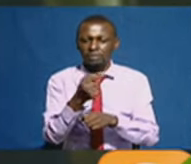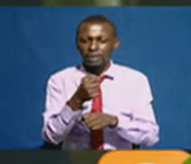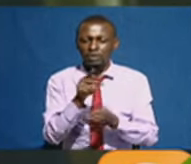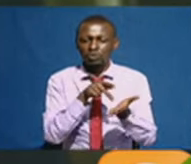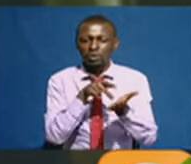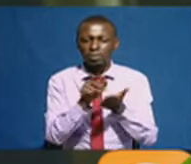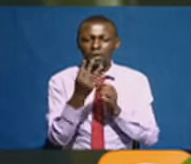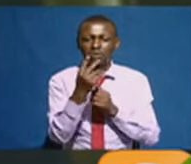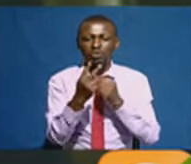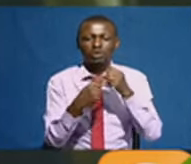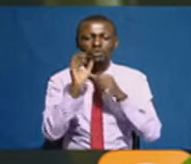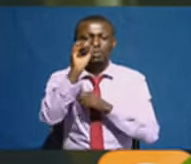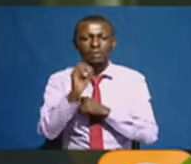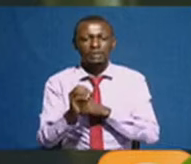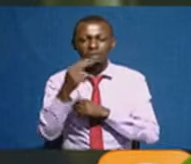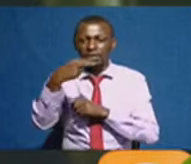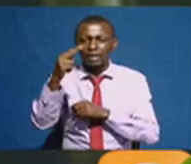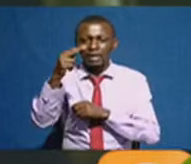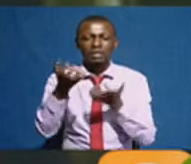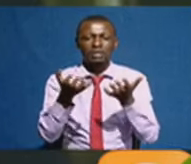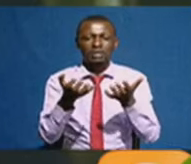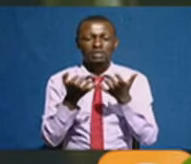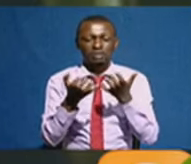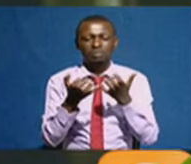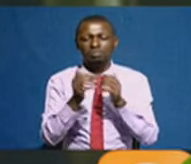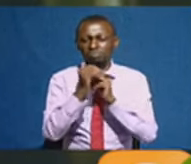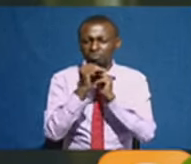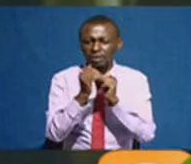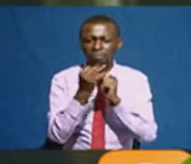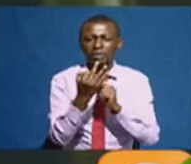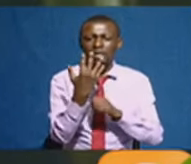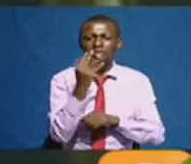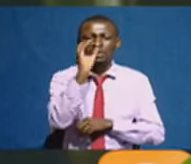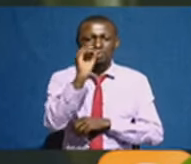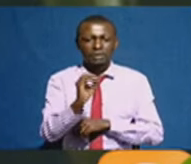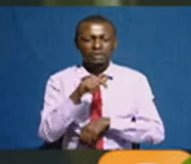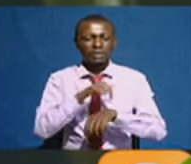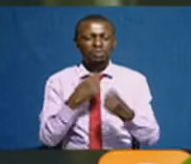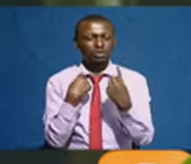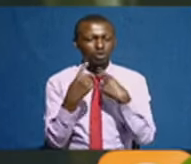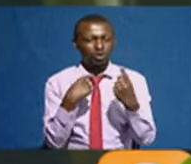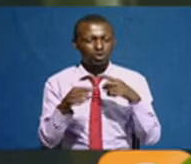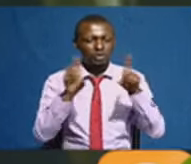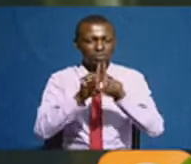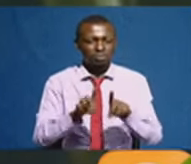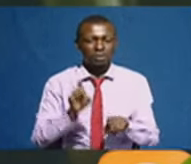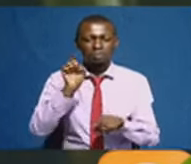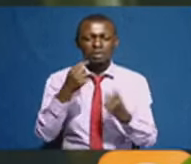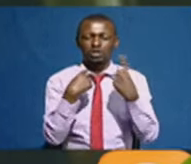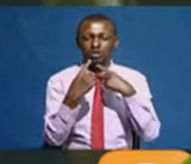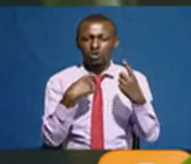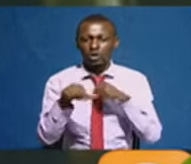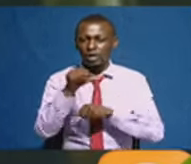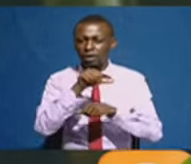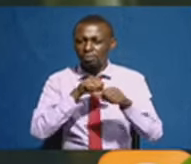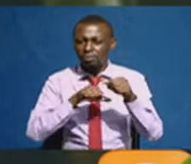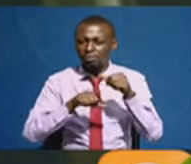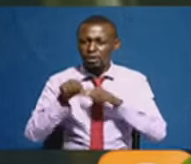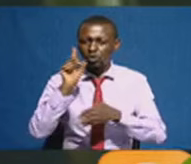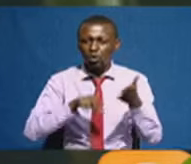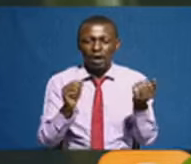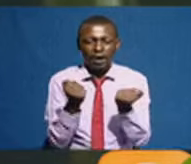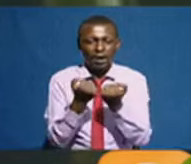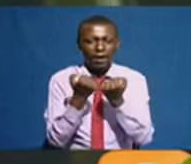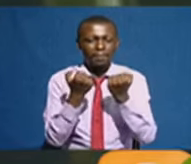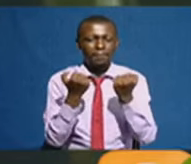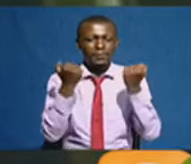really high because there should be a maximum of 35%. Mm. As they talk about that, they must also talk about, so what is happening